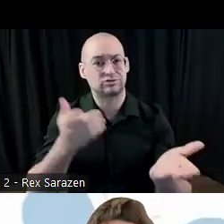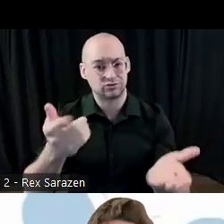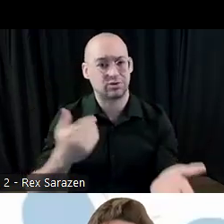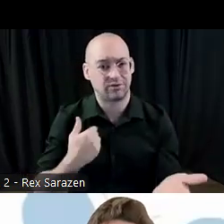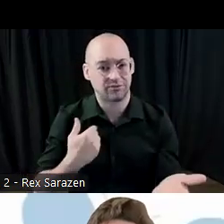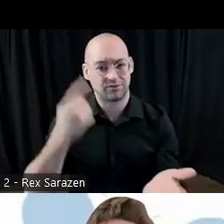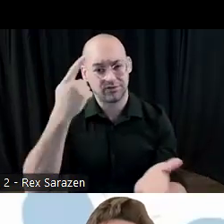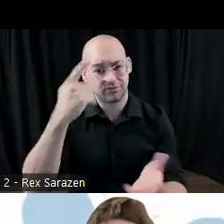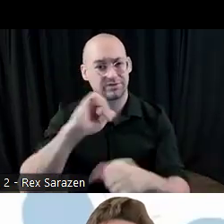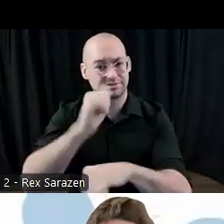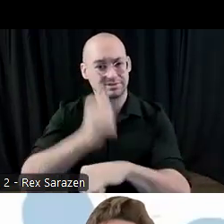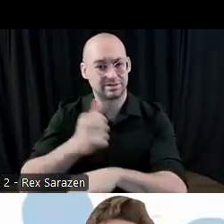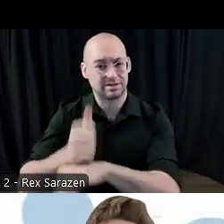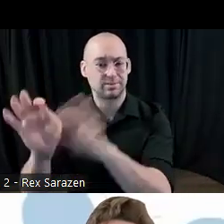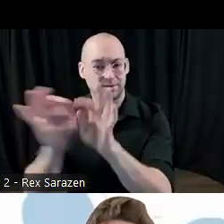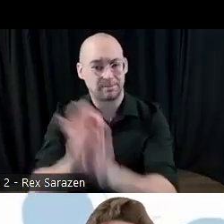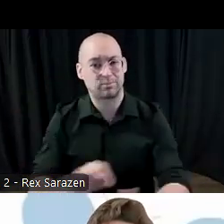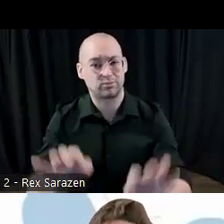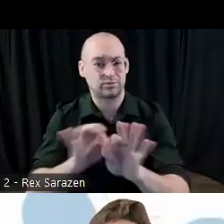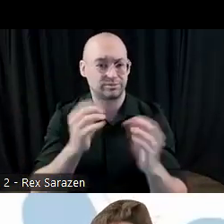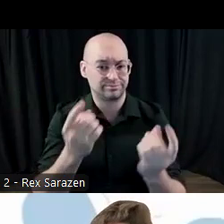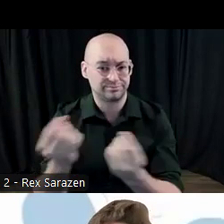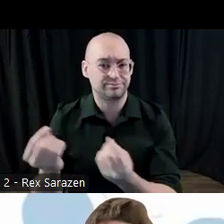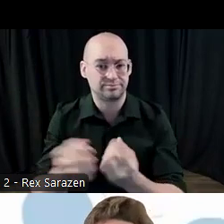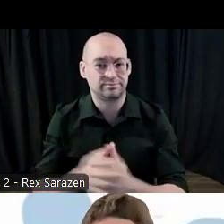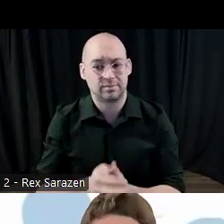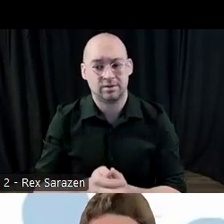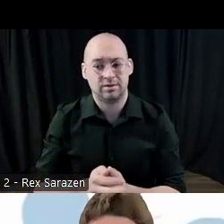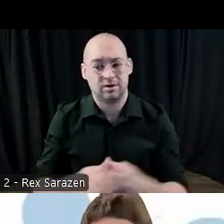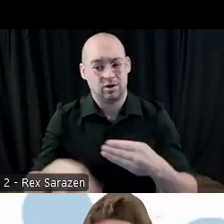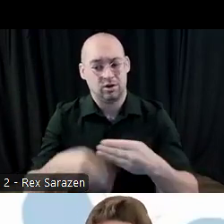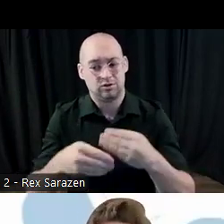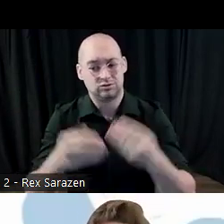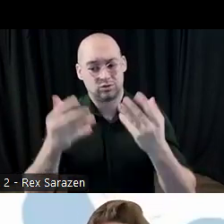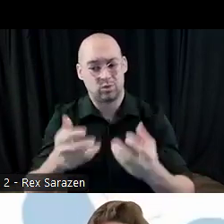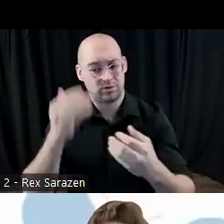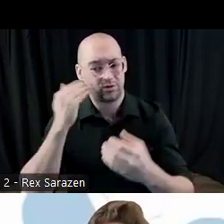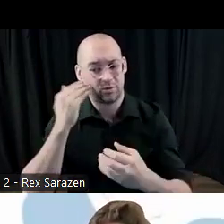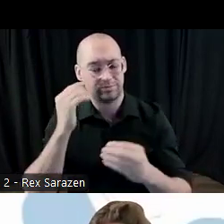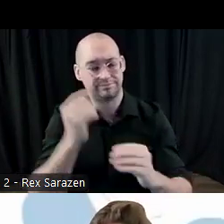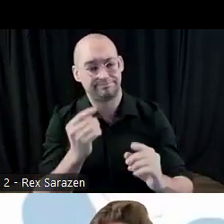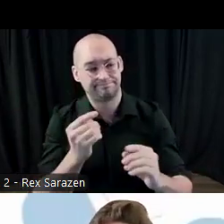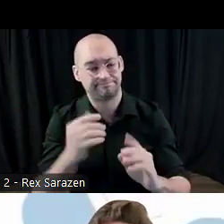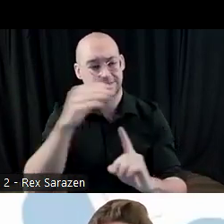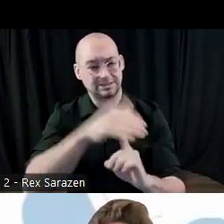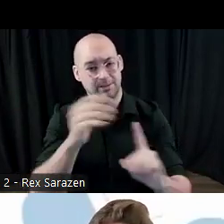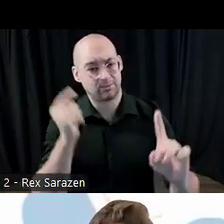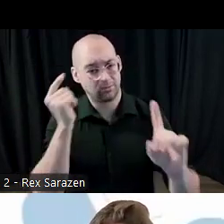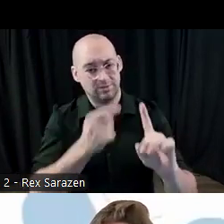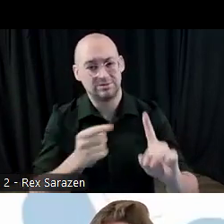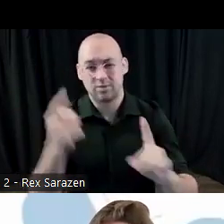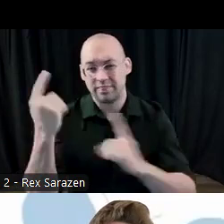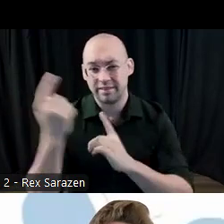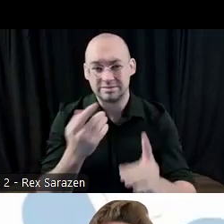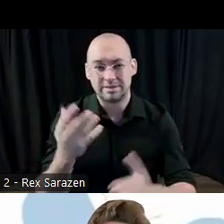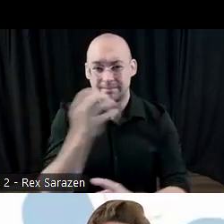implementing these important initiatives. We also want to know what top priorities you think are missing from this plan